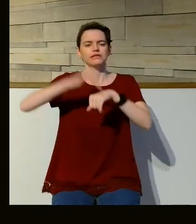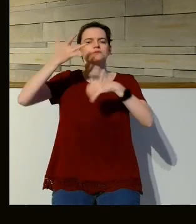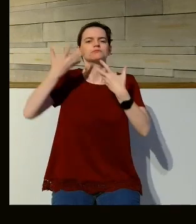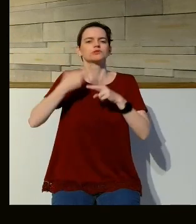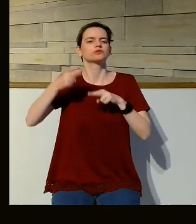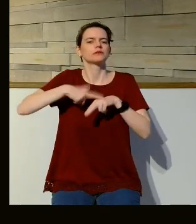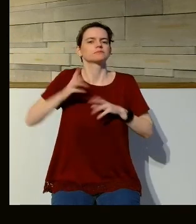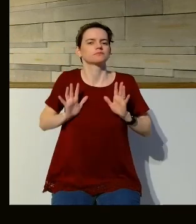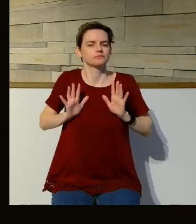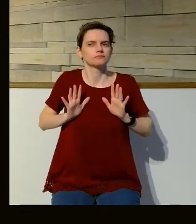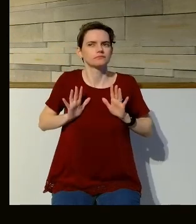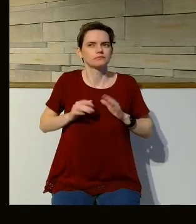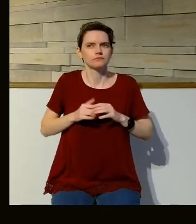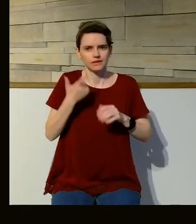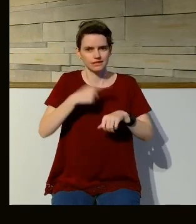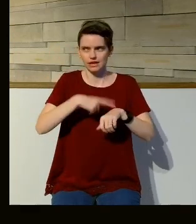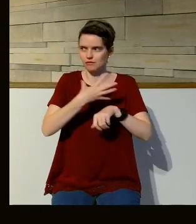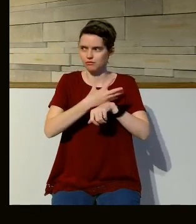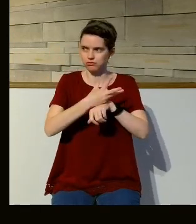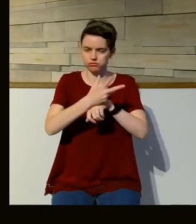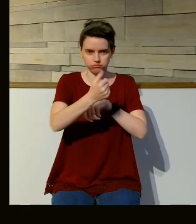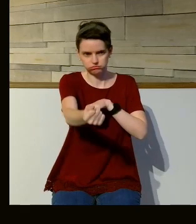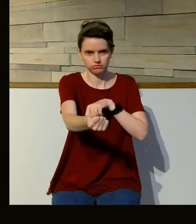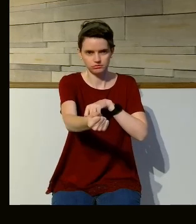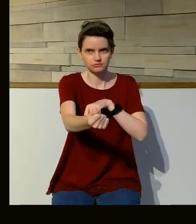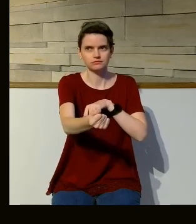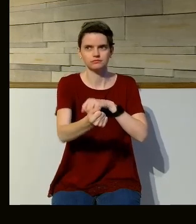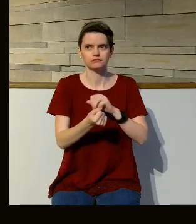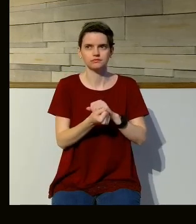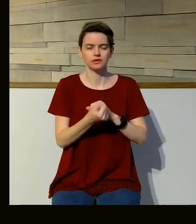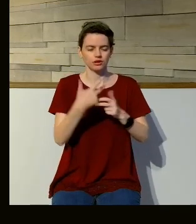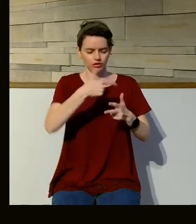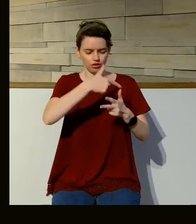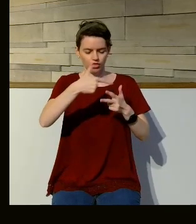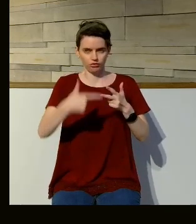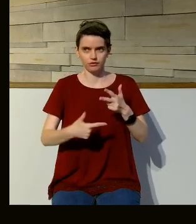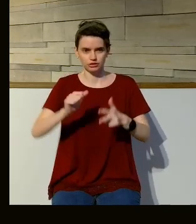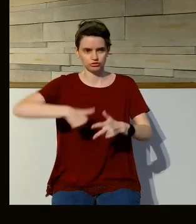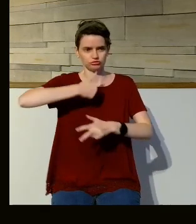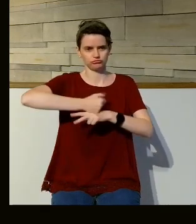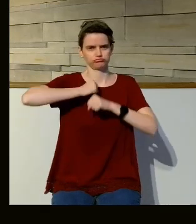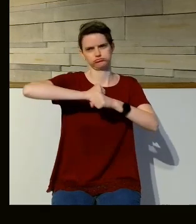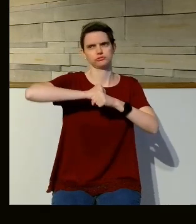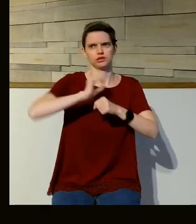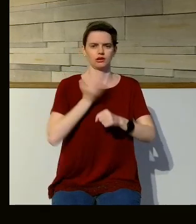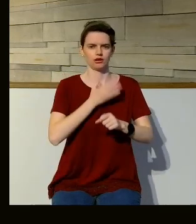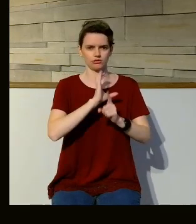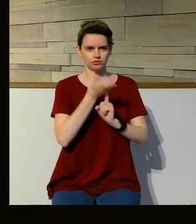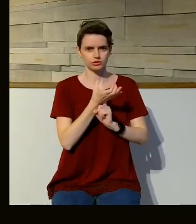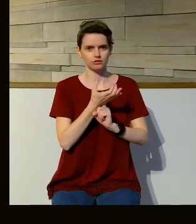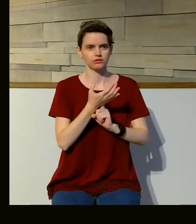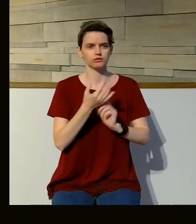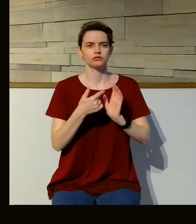here because time is going so fast. And there are three dominant strongholds. I'm going to briefly present them.